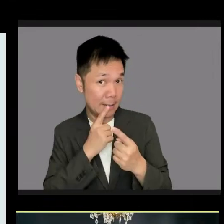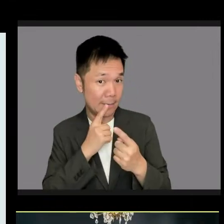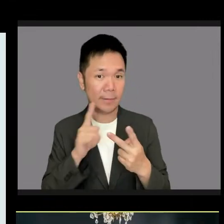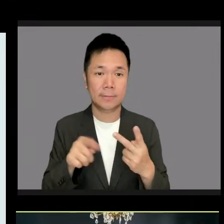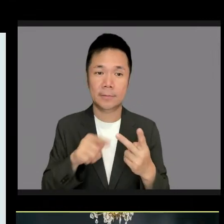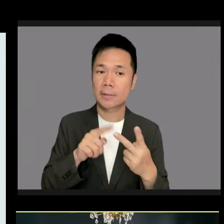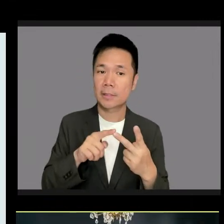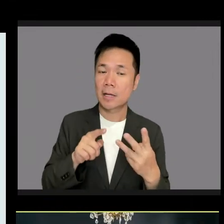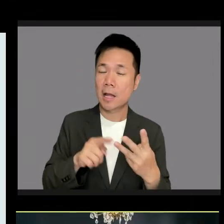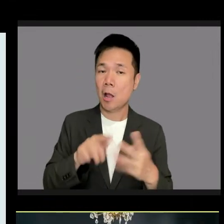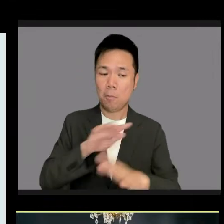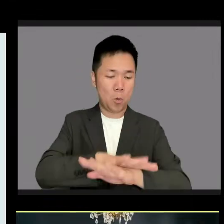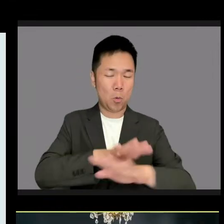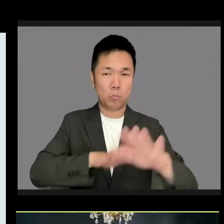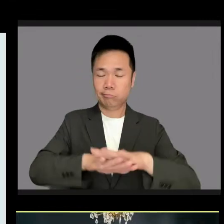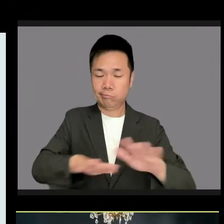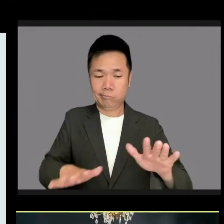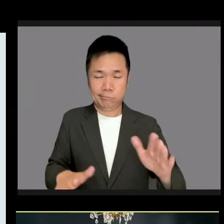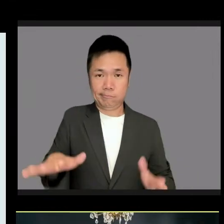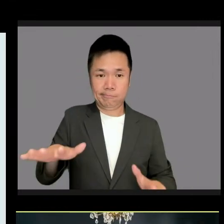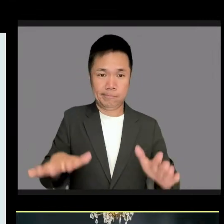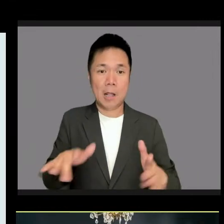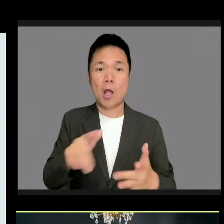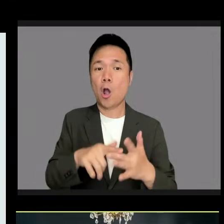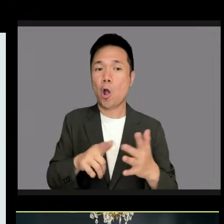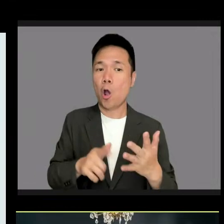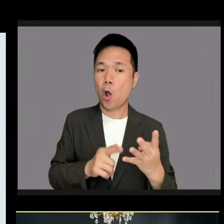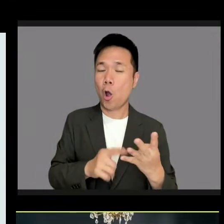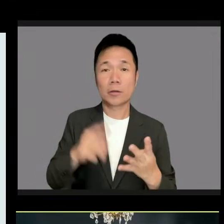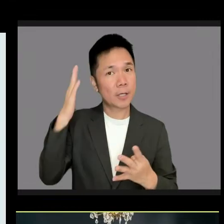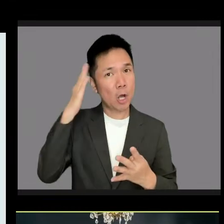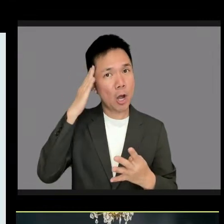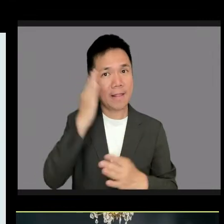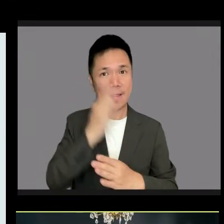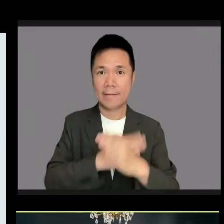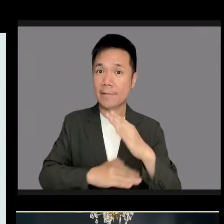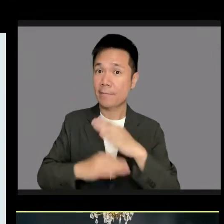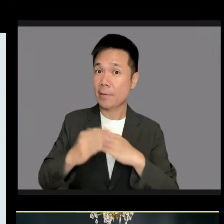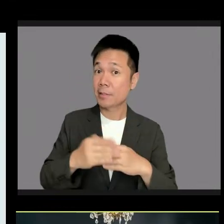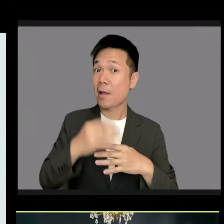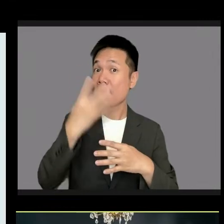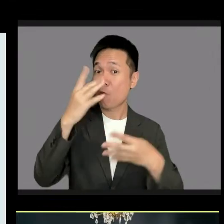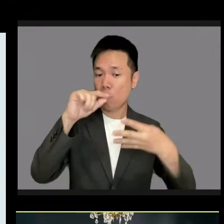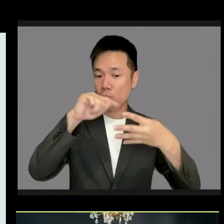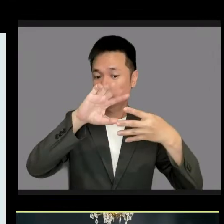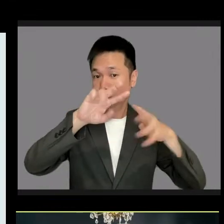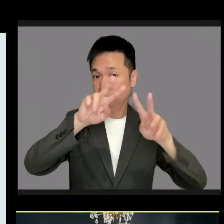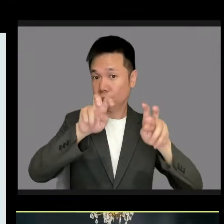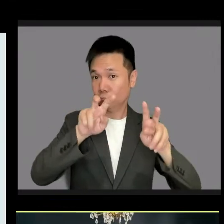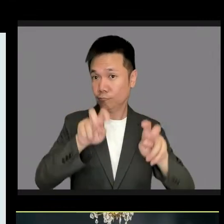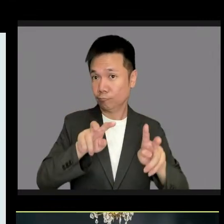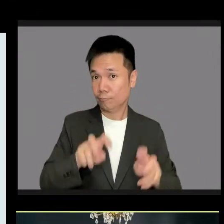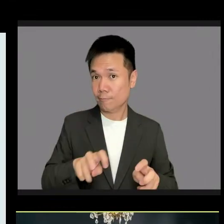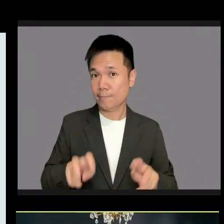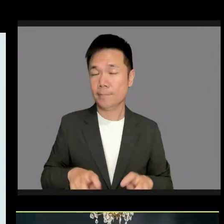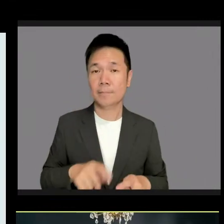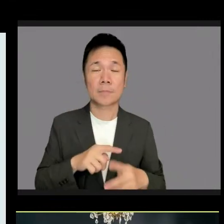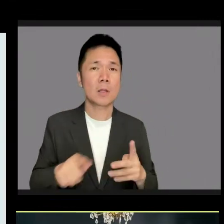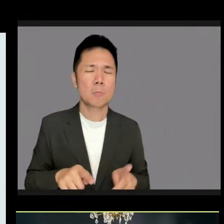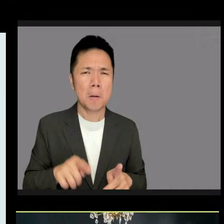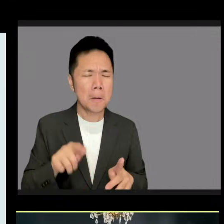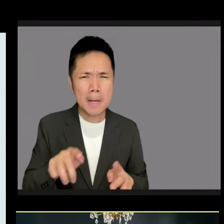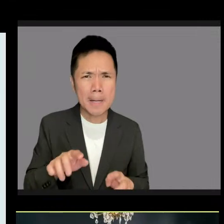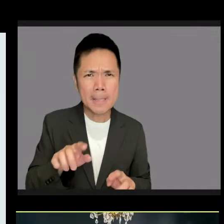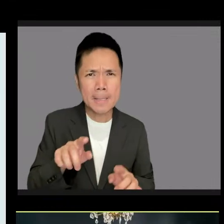and cognitive disabilities. And those are the four main disability groups that when you're manually testing, if you